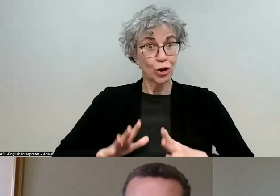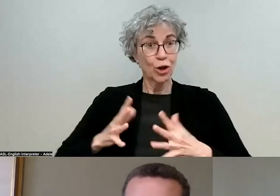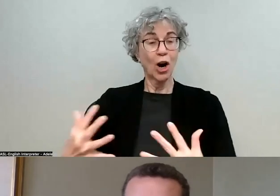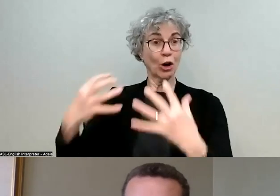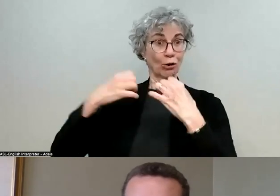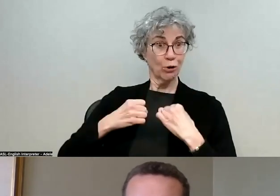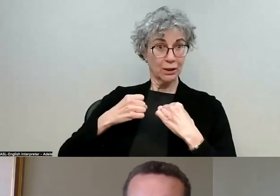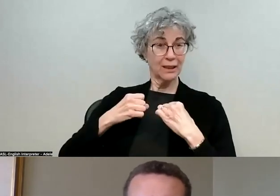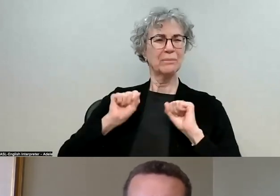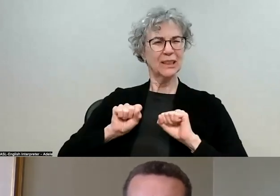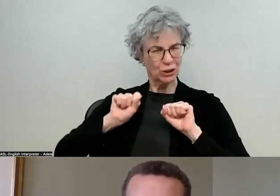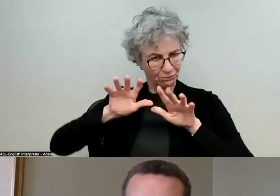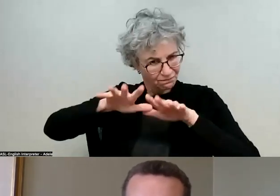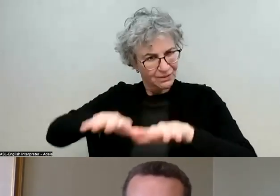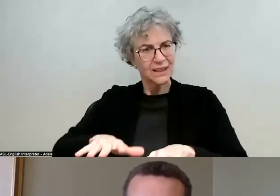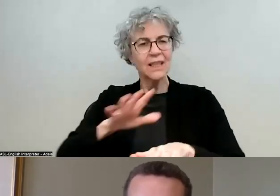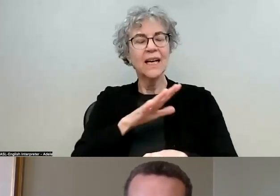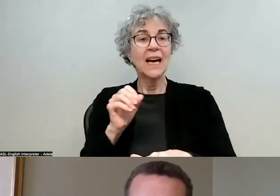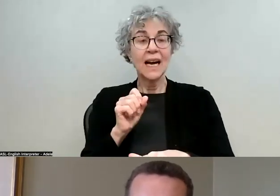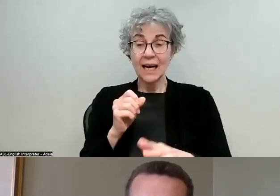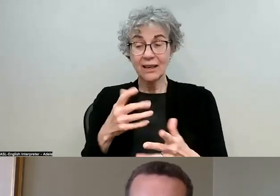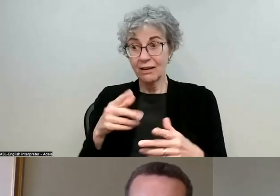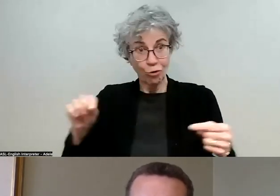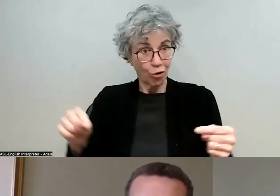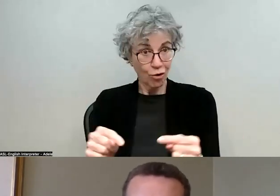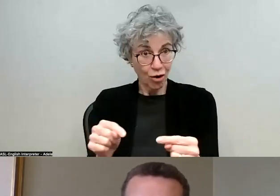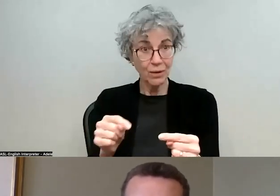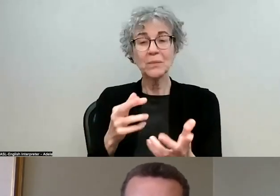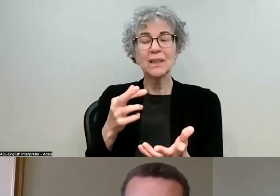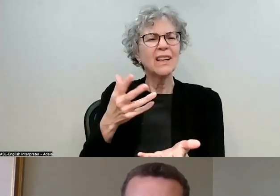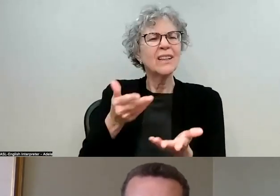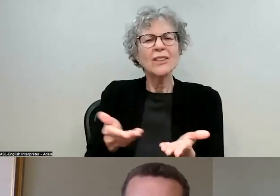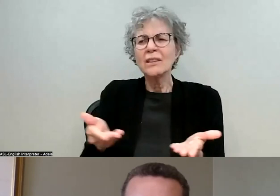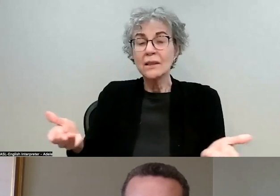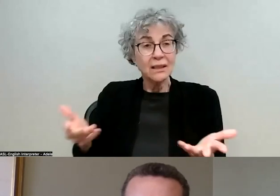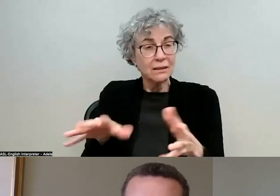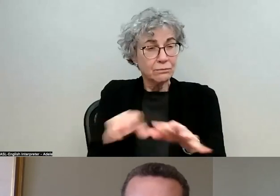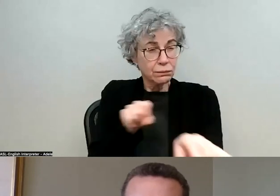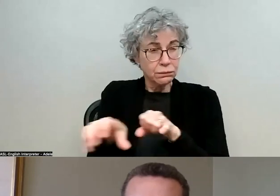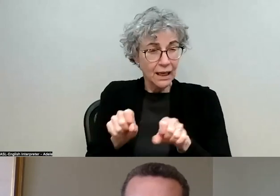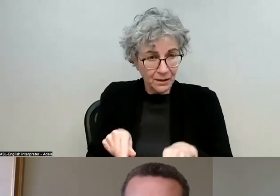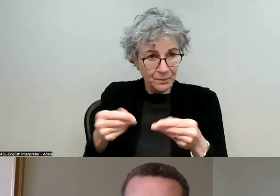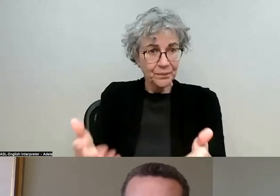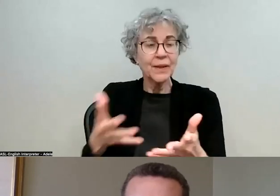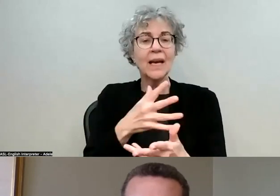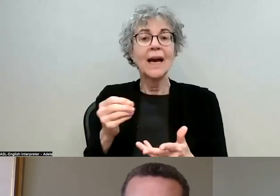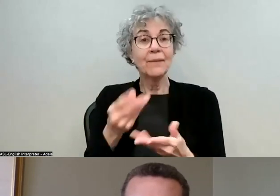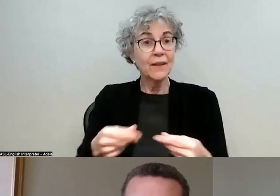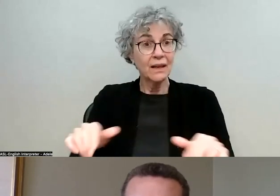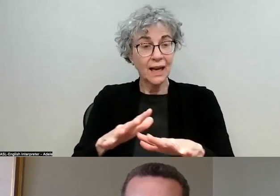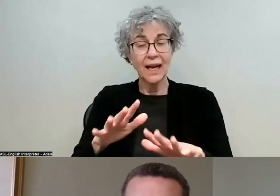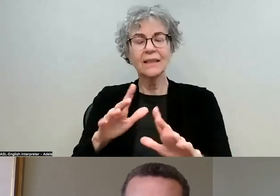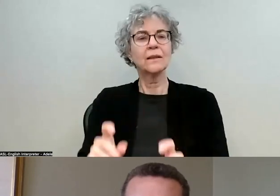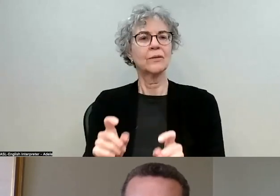its harms, and support the rematriation of land to Indigenous peoples